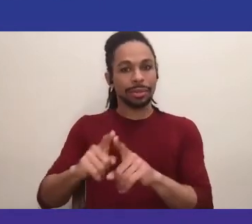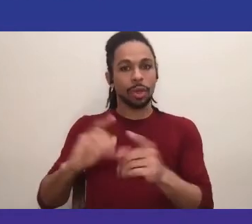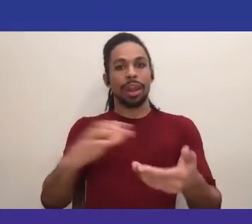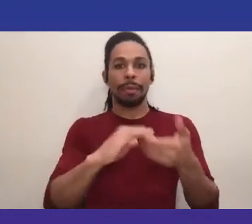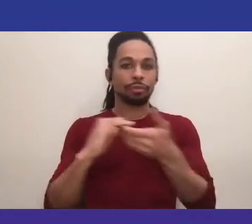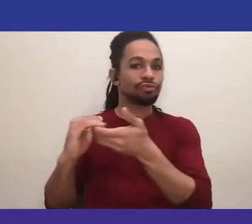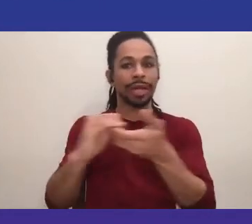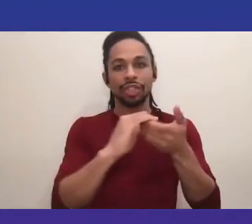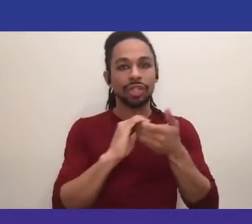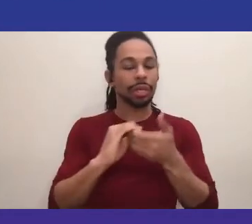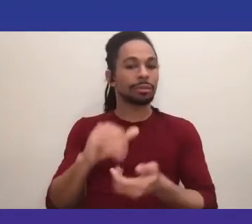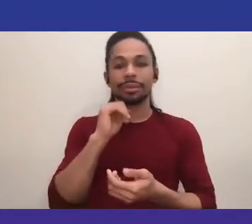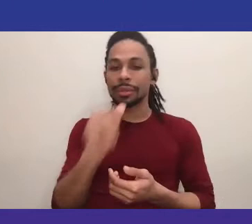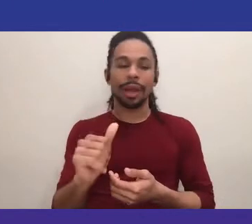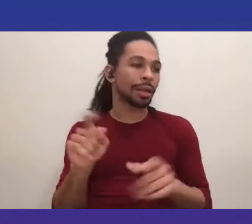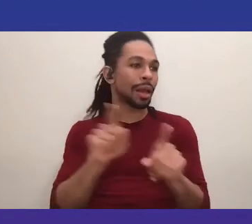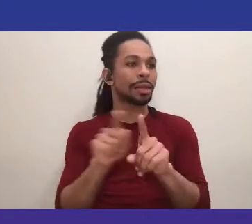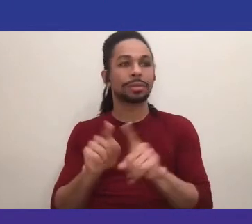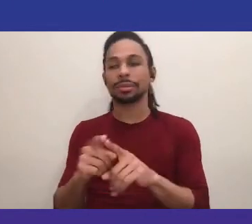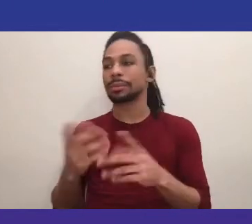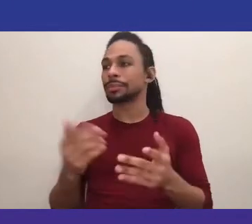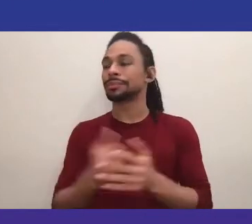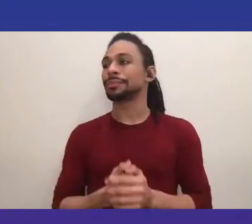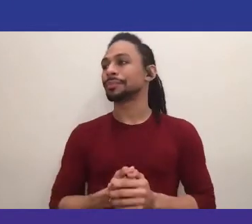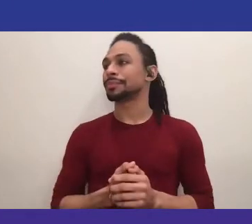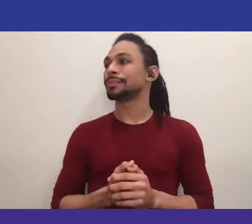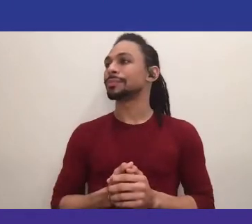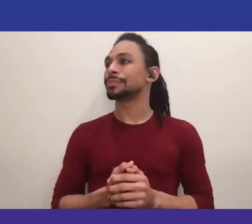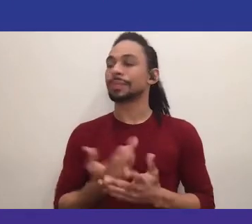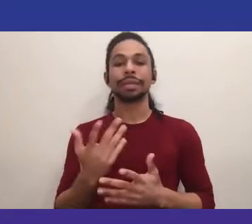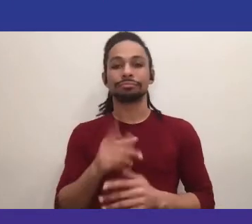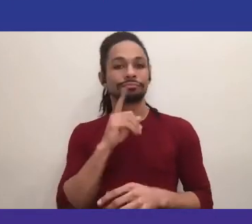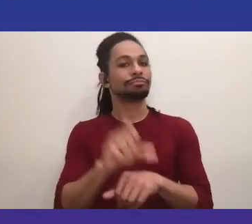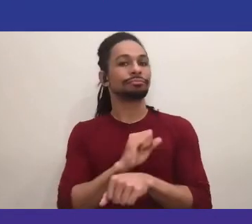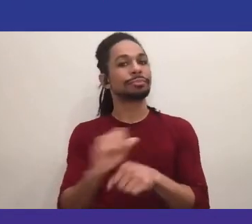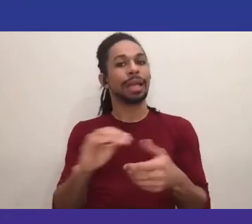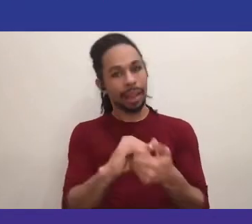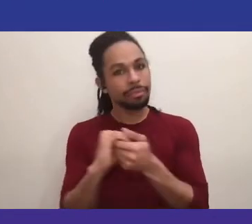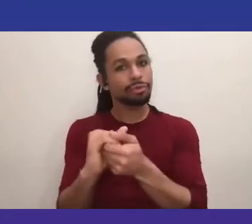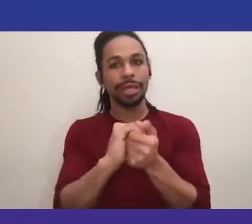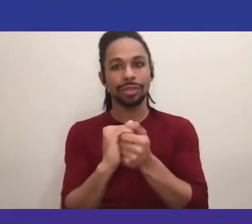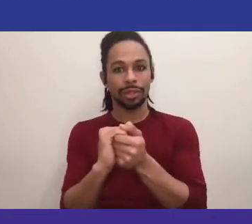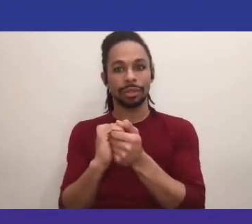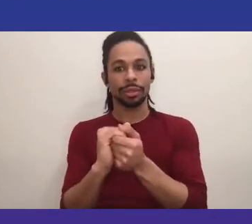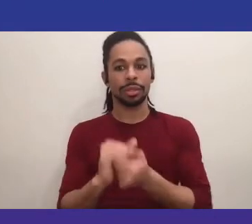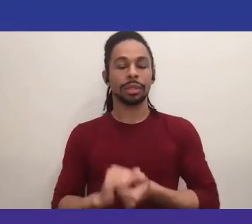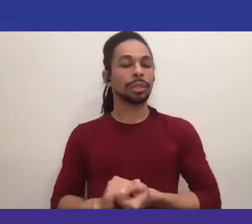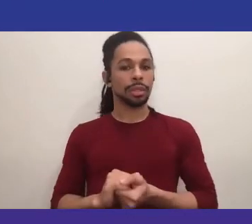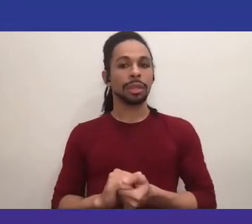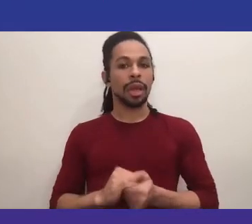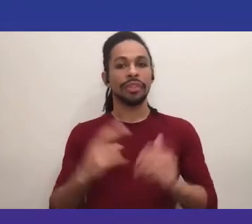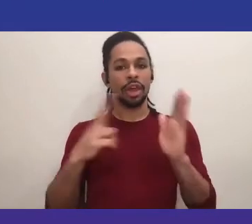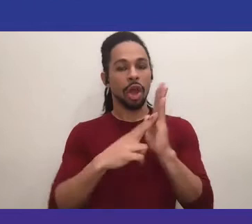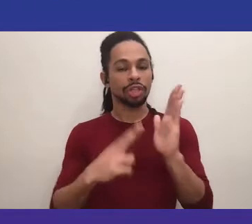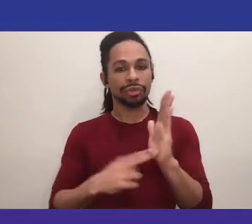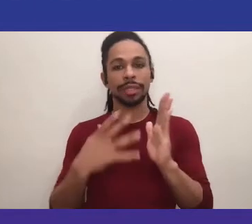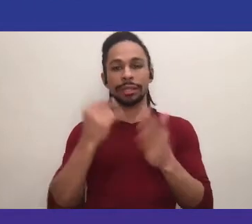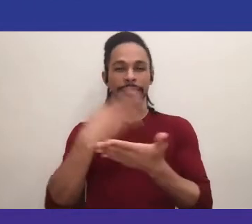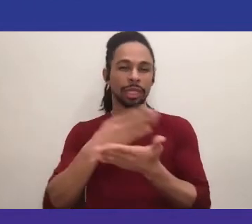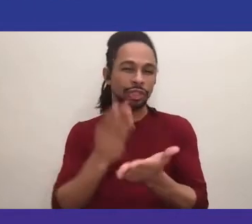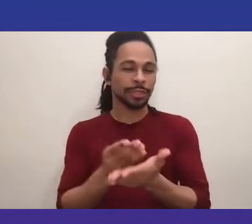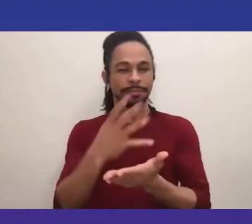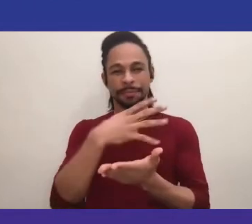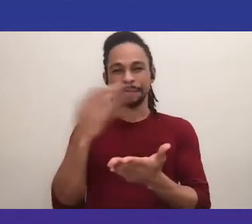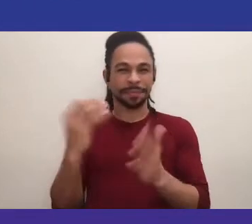like it's a collaboration. The contracts and budgets that are